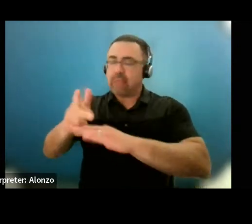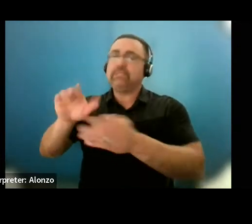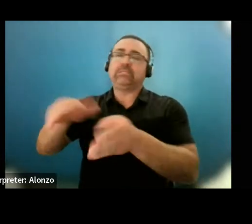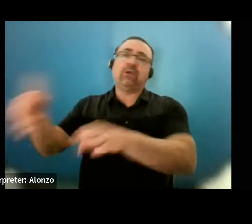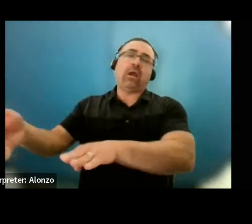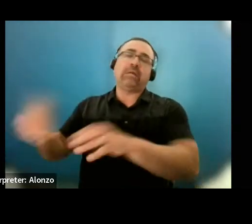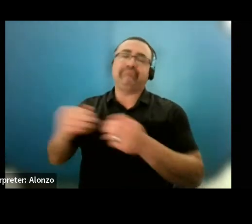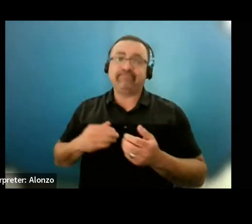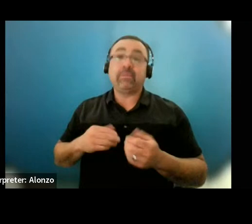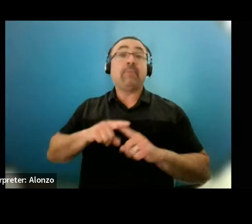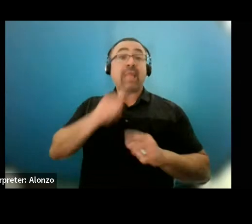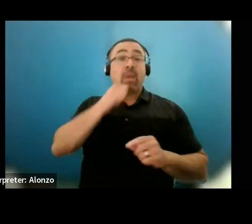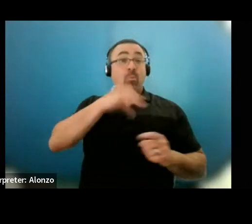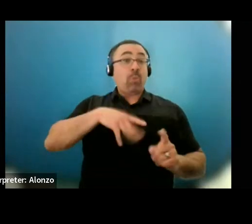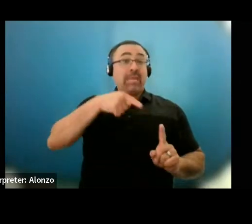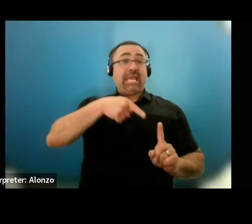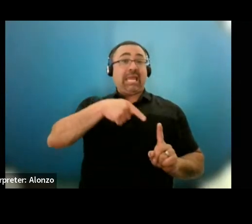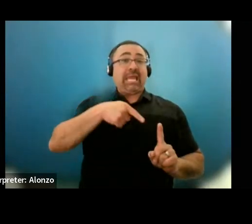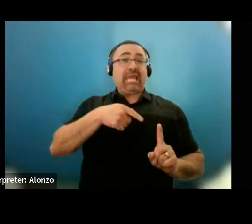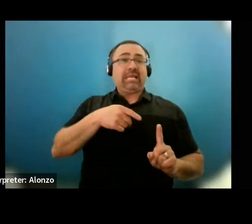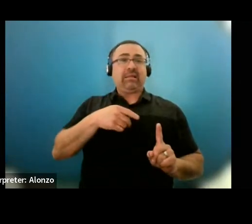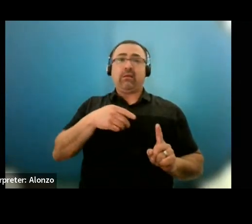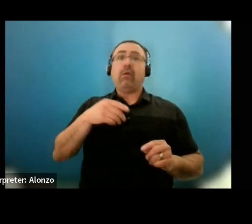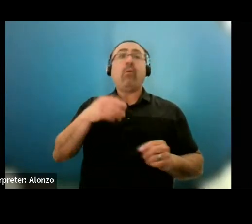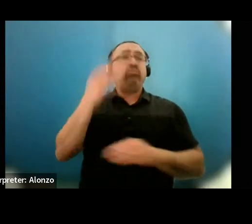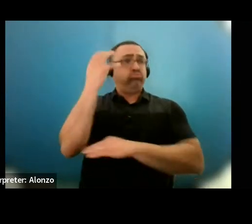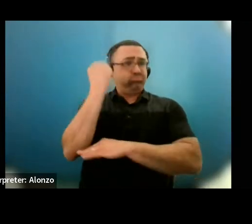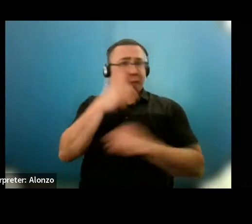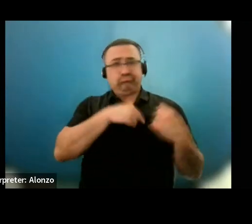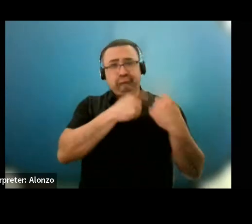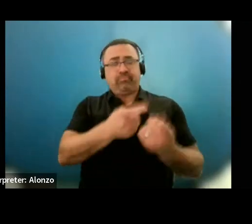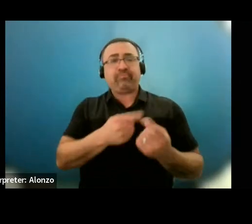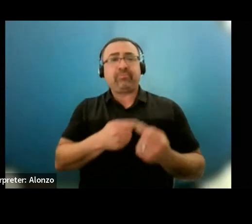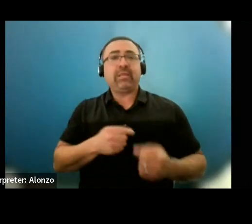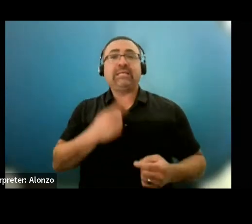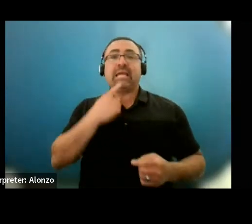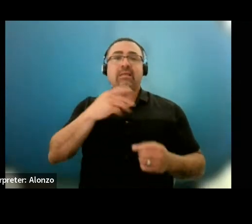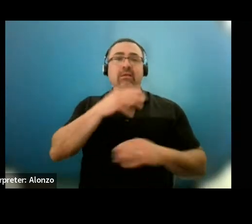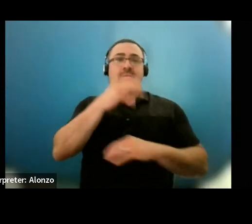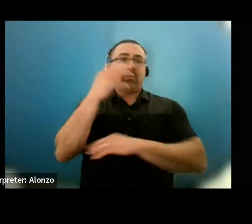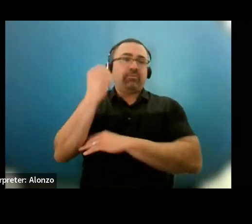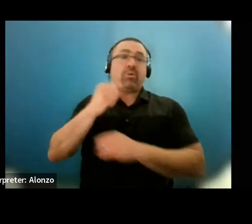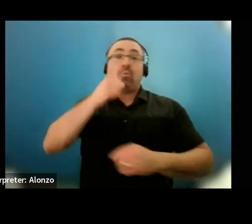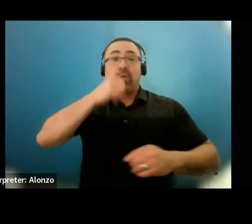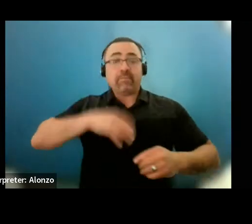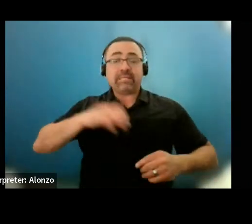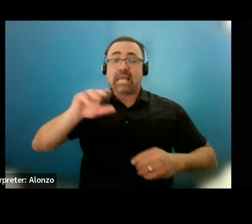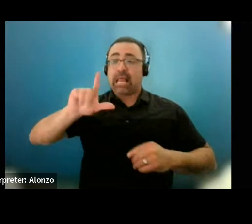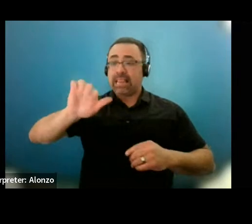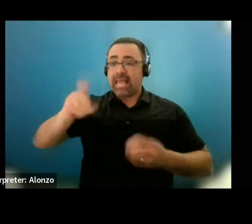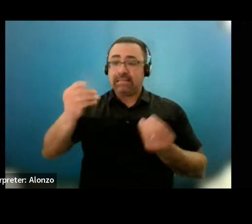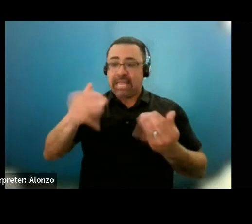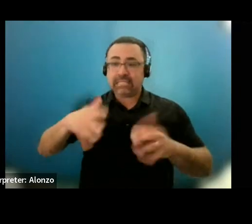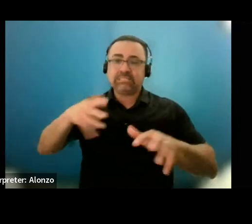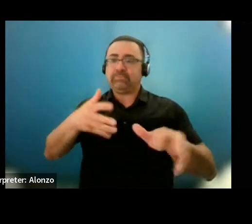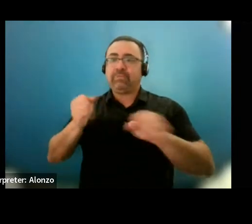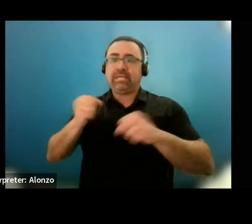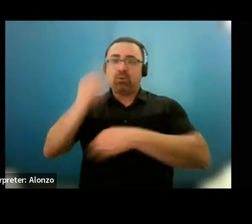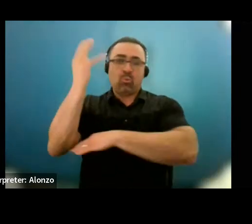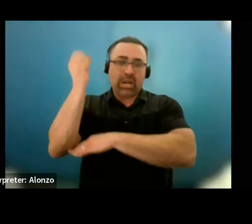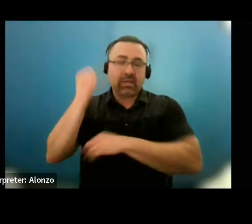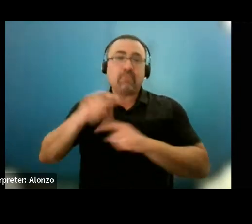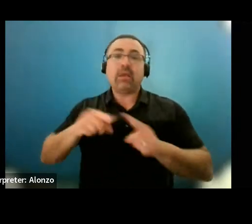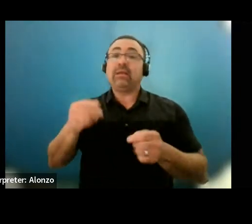But she held that record. And here's the thing. I say she held the women's land speed record. Here's the thing. She got